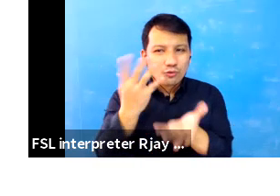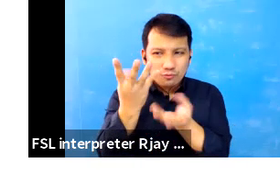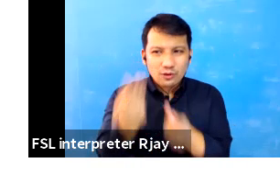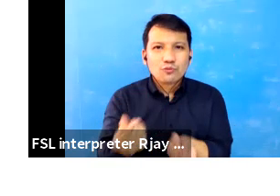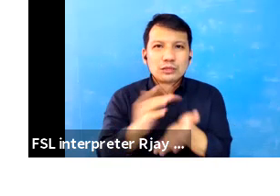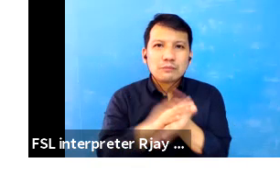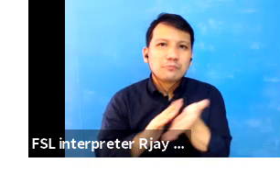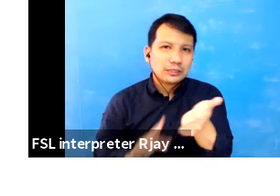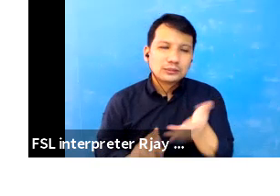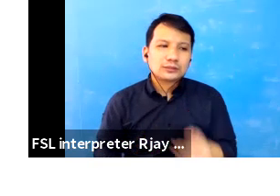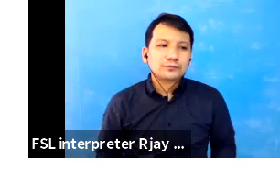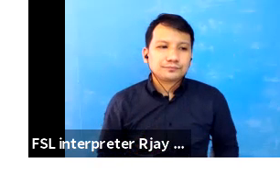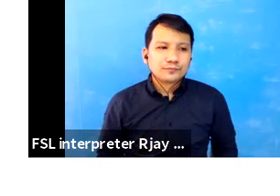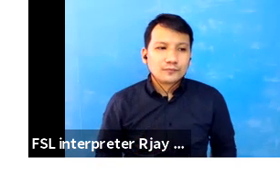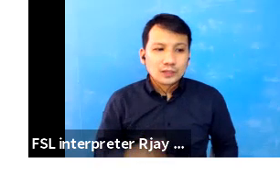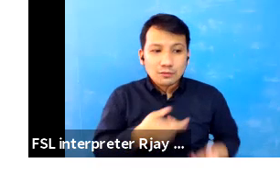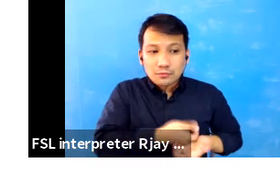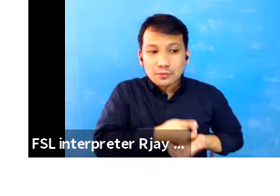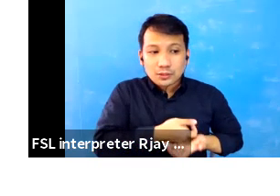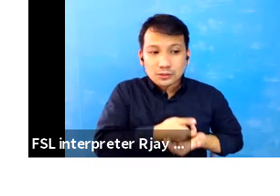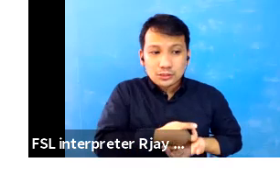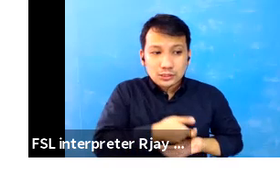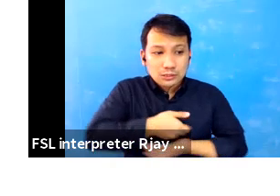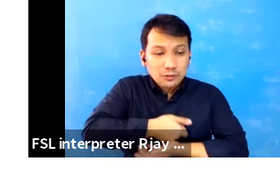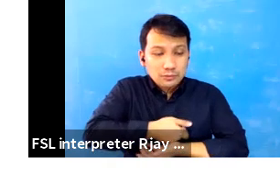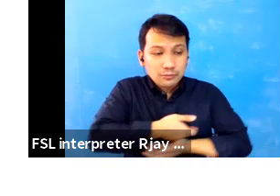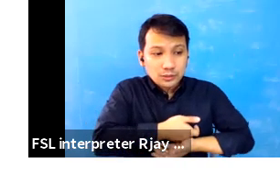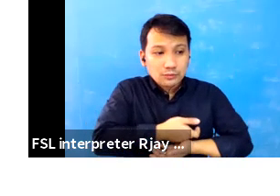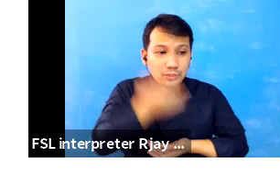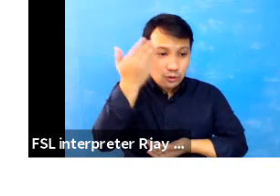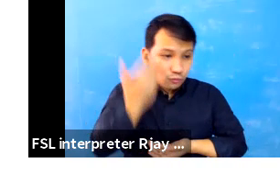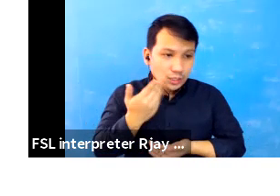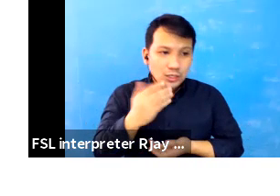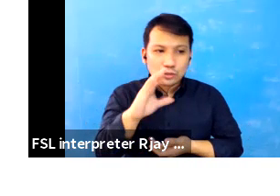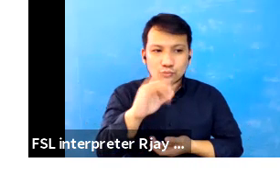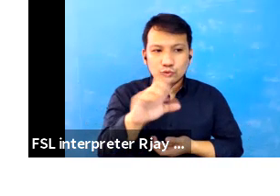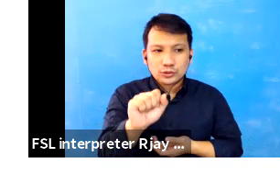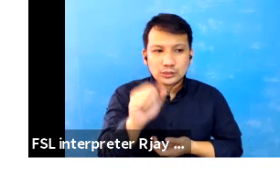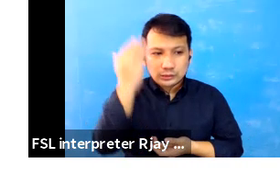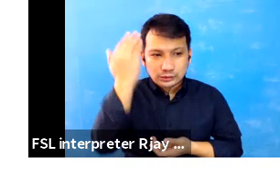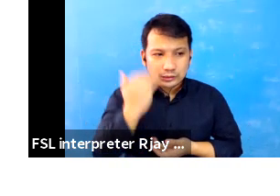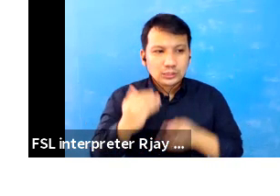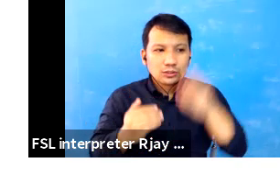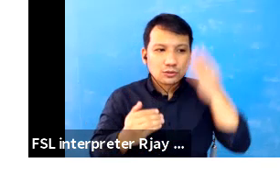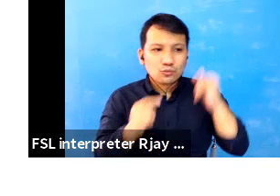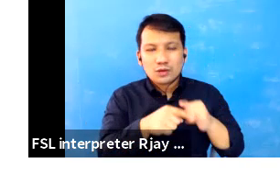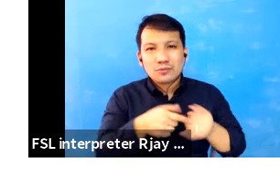delivery. And for lactating women, we look at chronic energy deficiency because if they are very thin and lack energy,